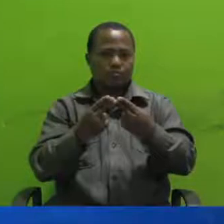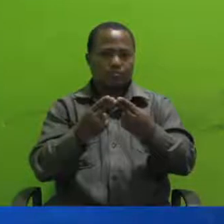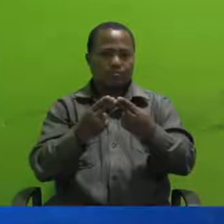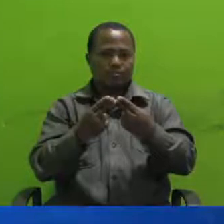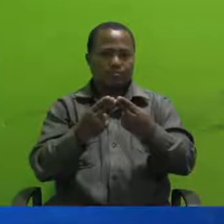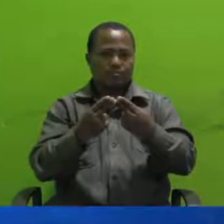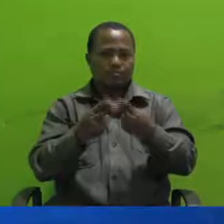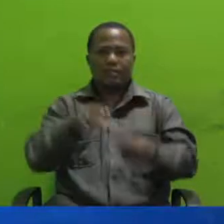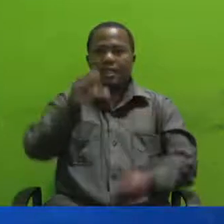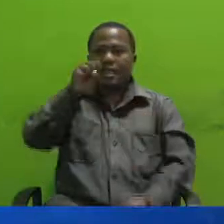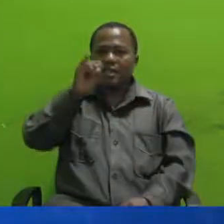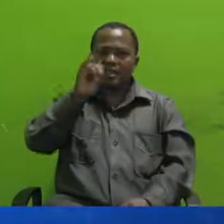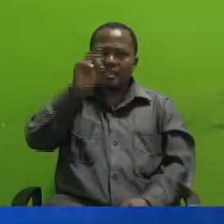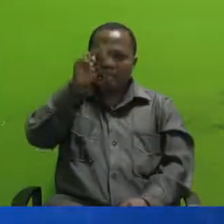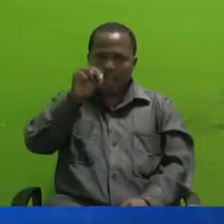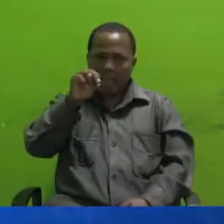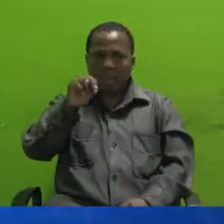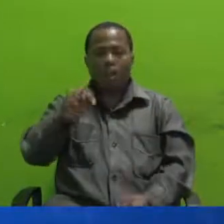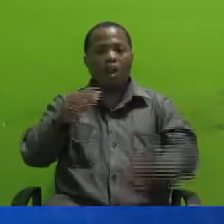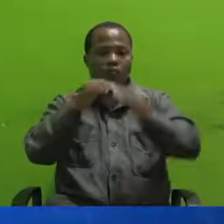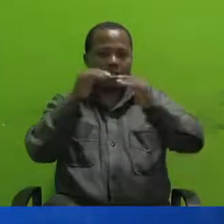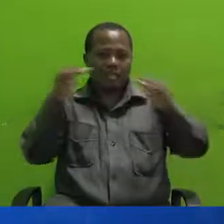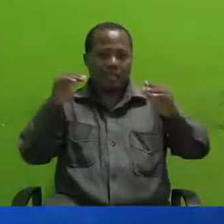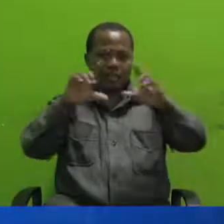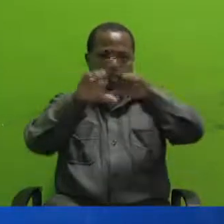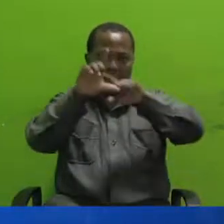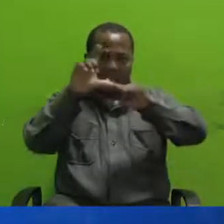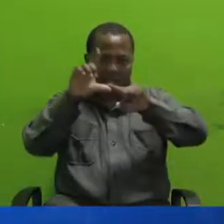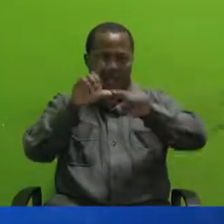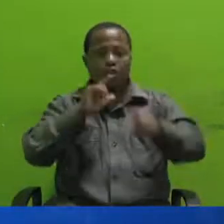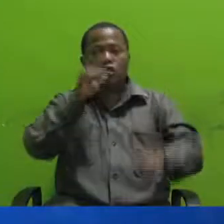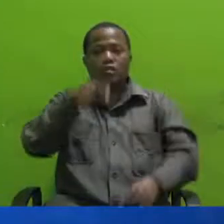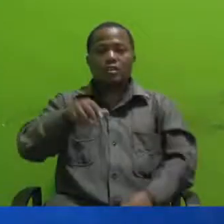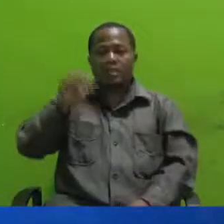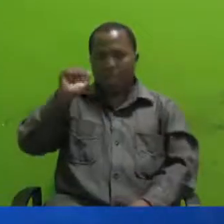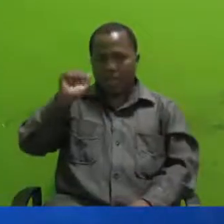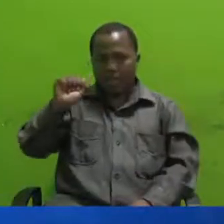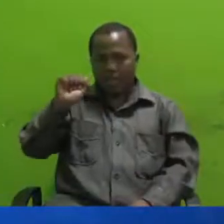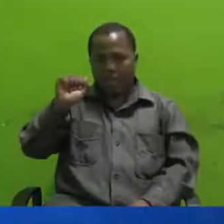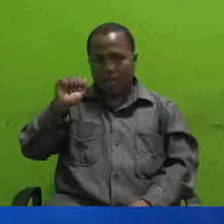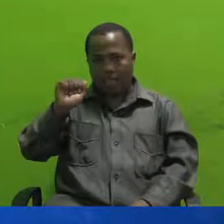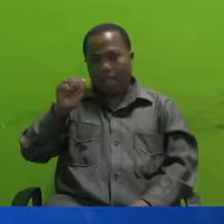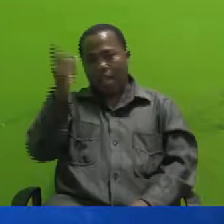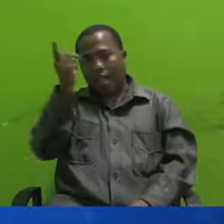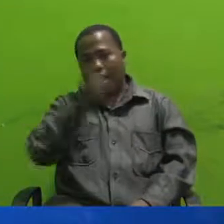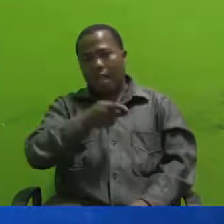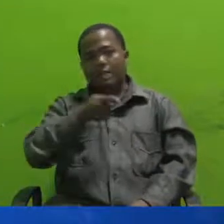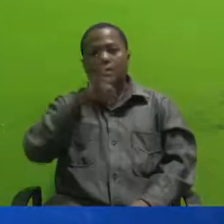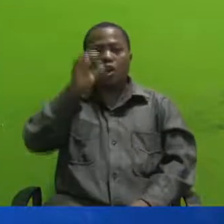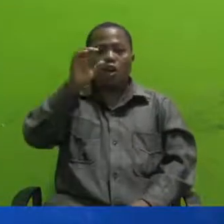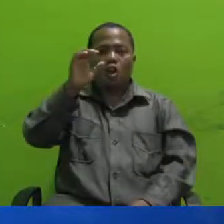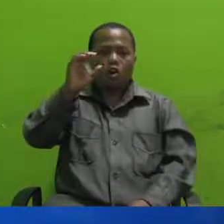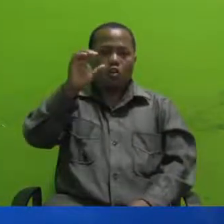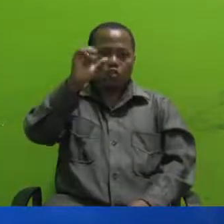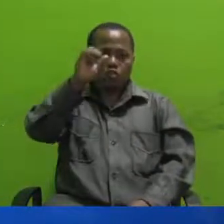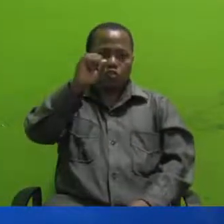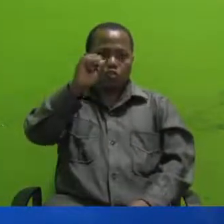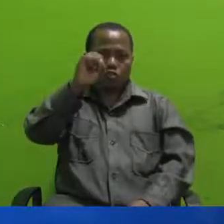to sine of the same angle, which is A, out of